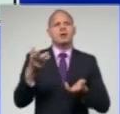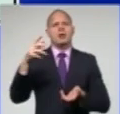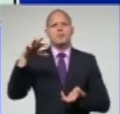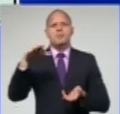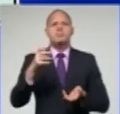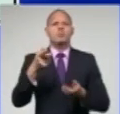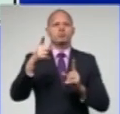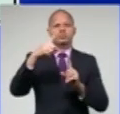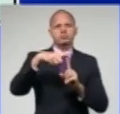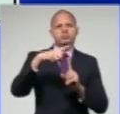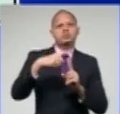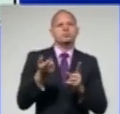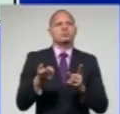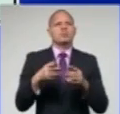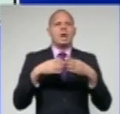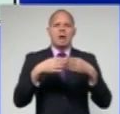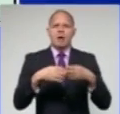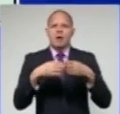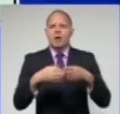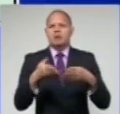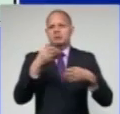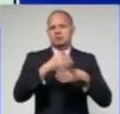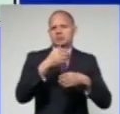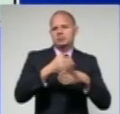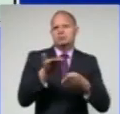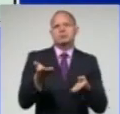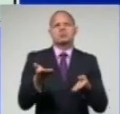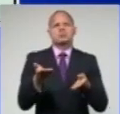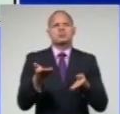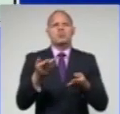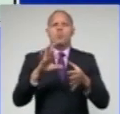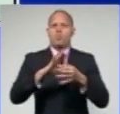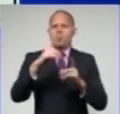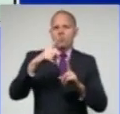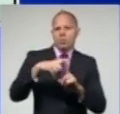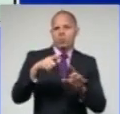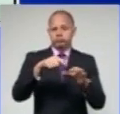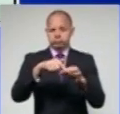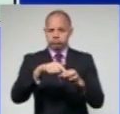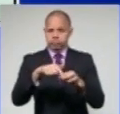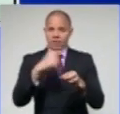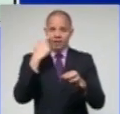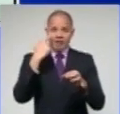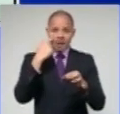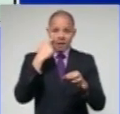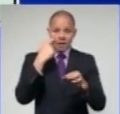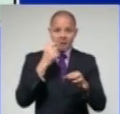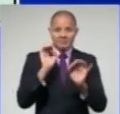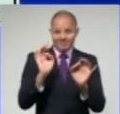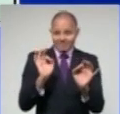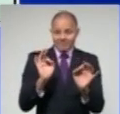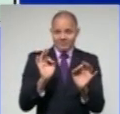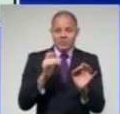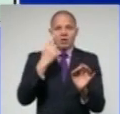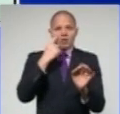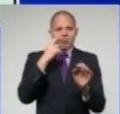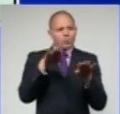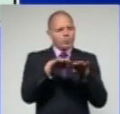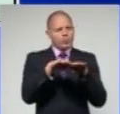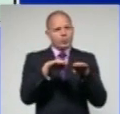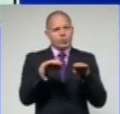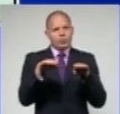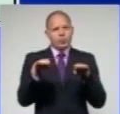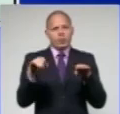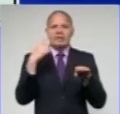with 0.97, and Camagüey with 0.13. Villa Clara and Holguín remain